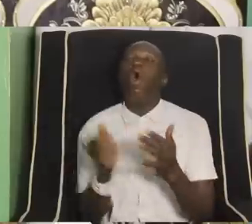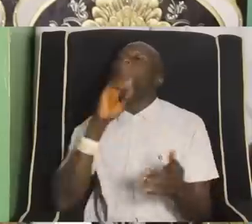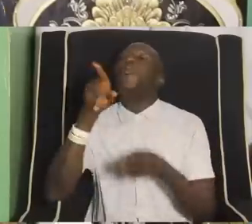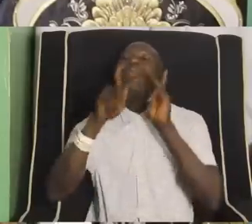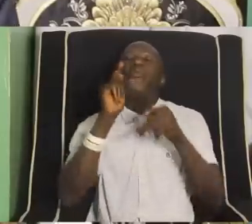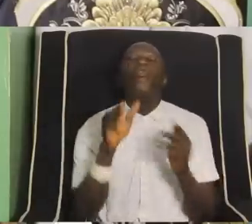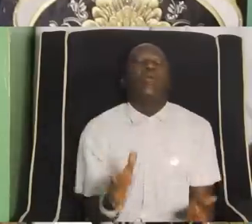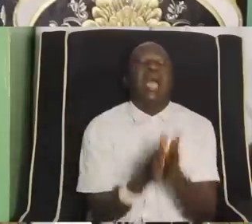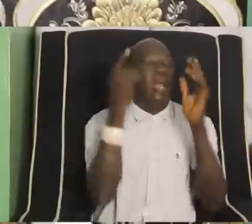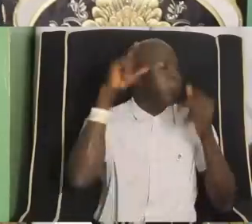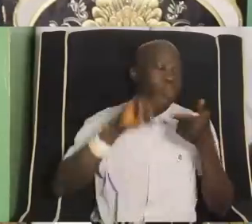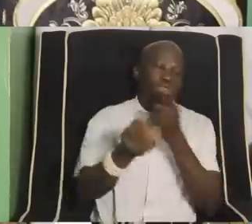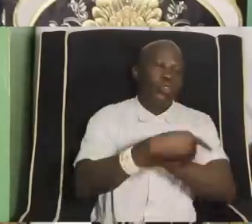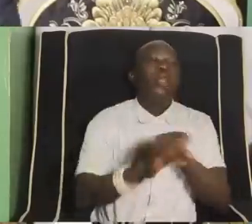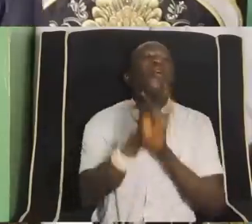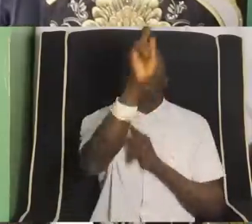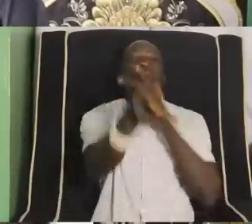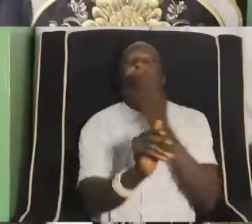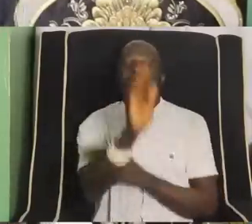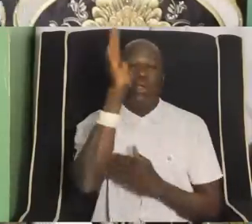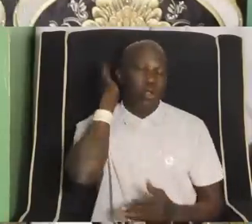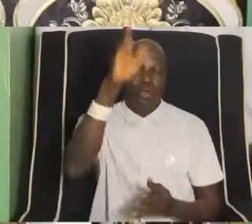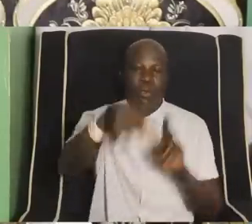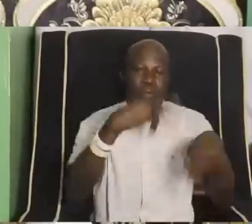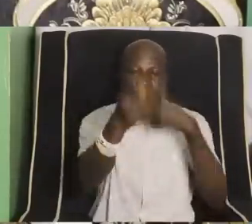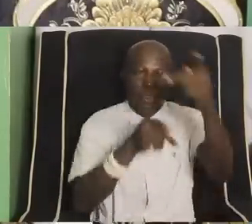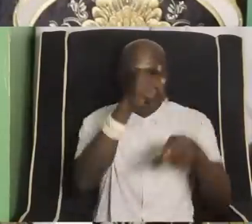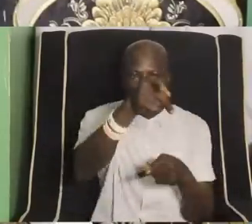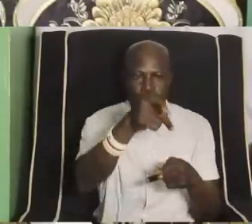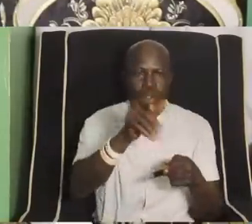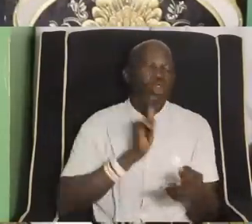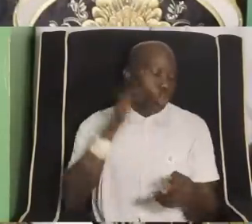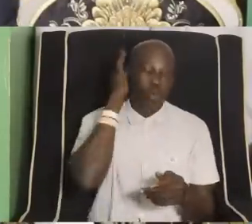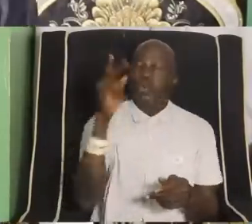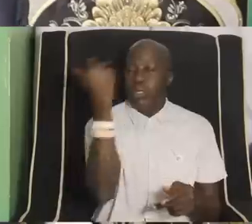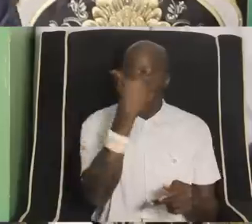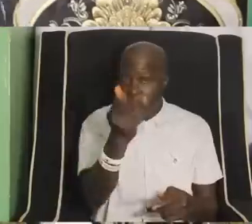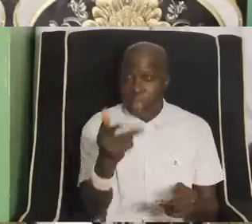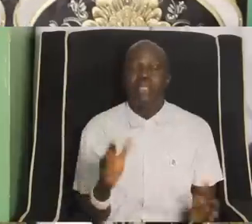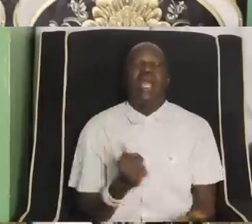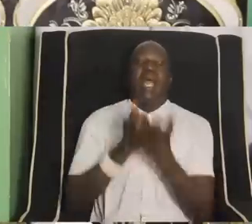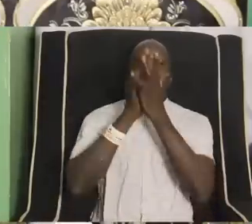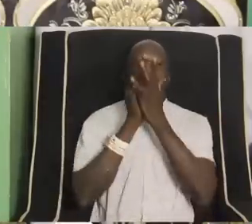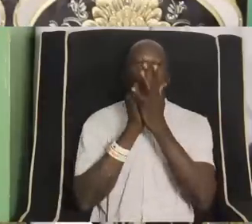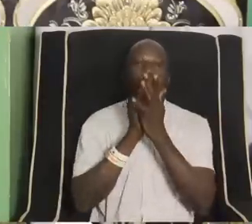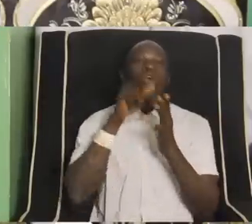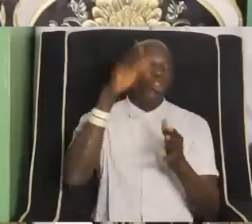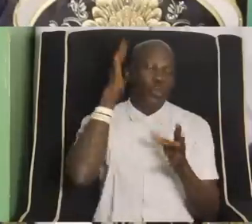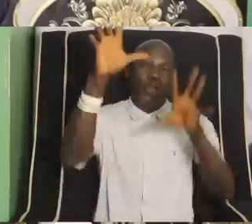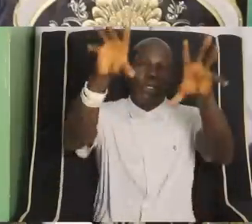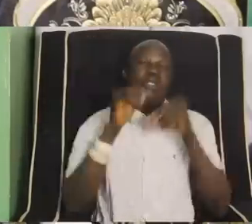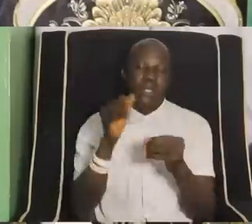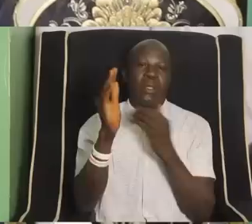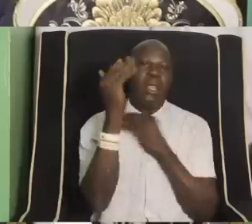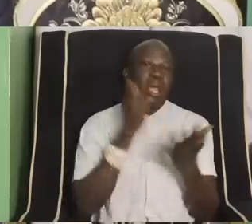only somebody that requests, Allah, me, Abel, my God will receive, Woma, Arira, no, what, oh, no, Woma, Arira, no, what, oh,